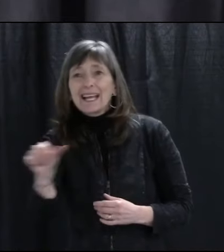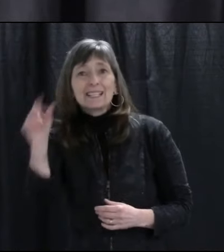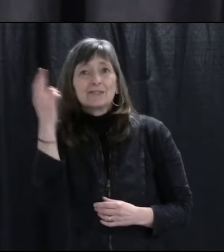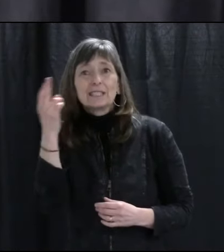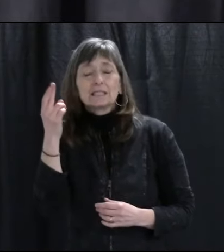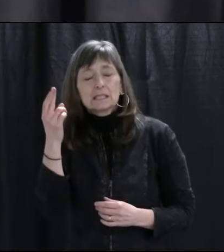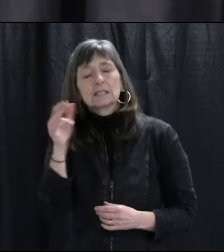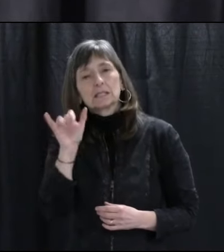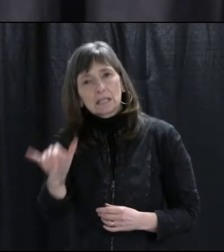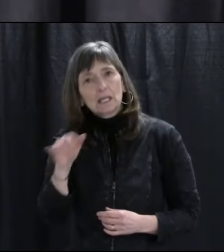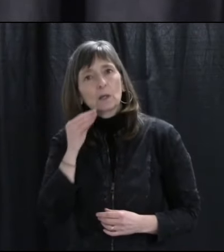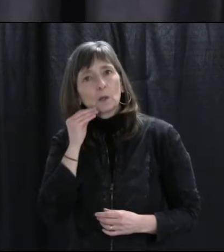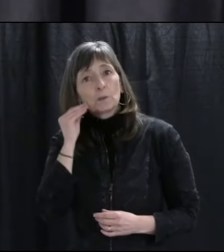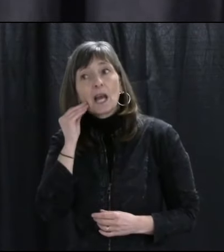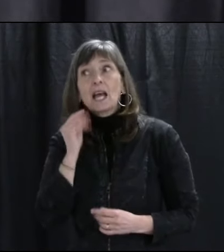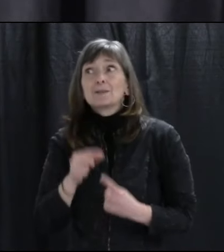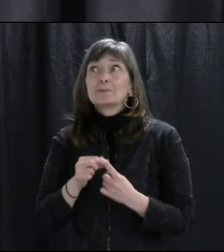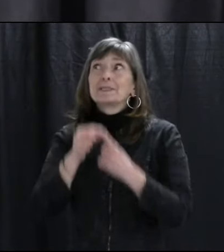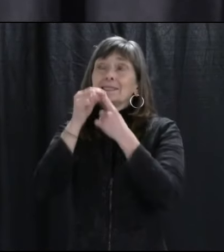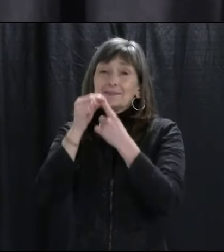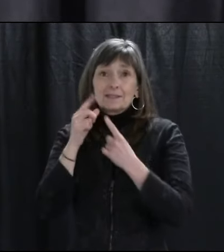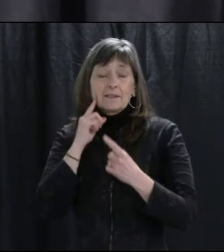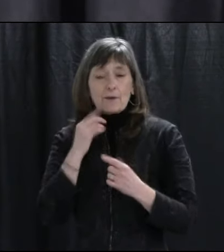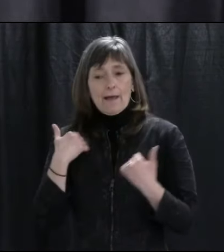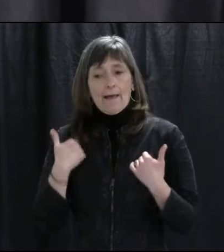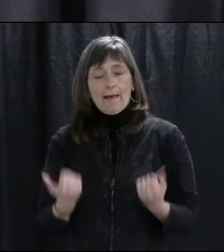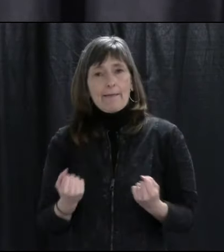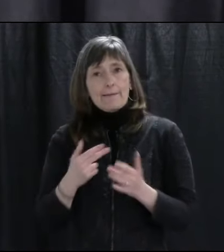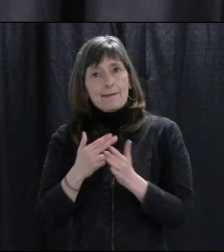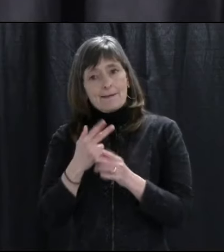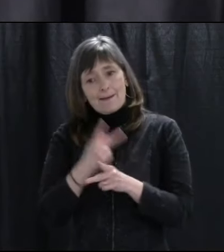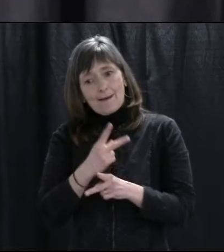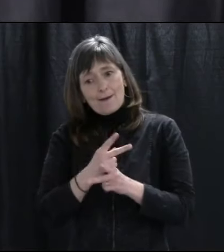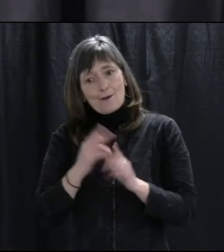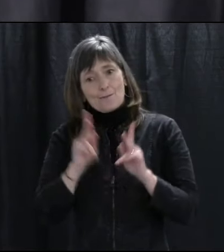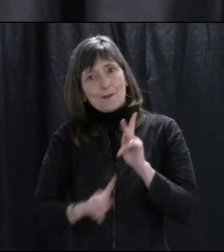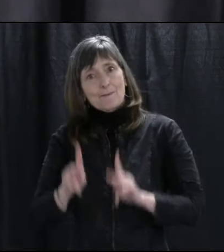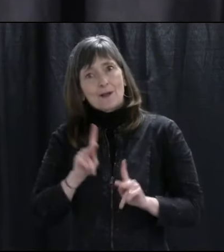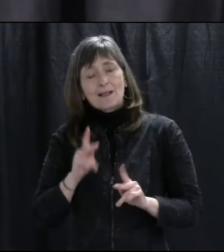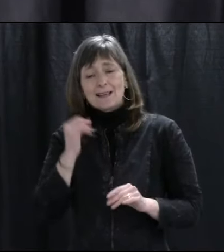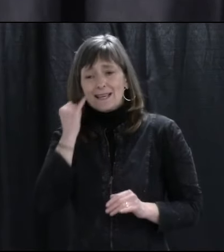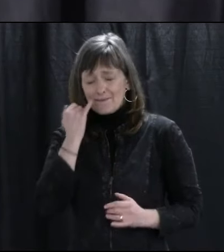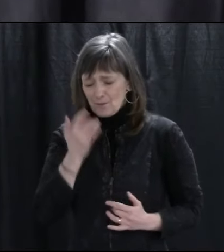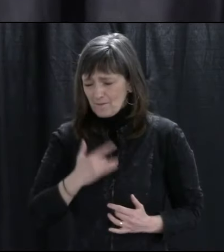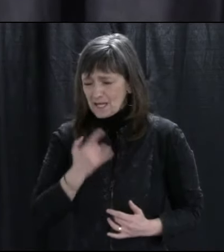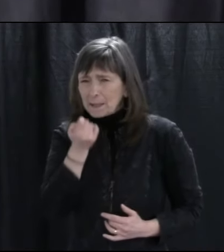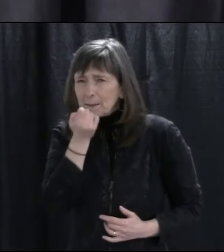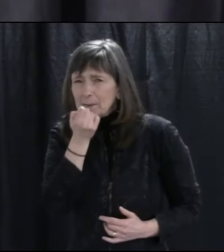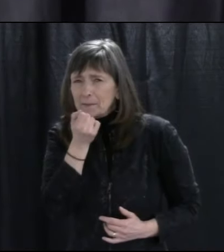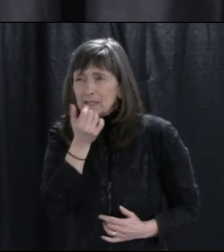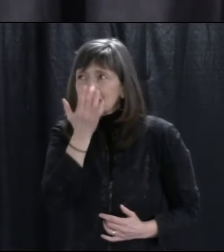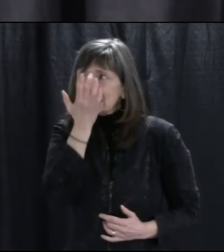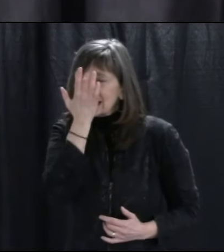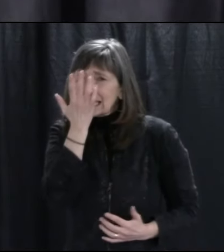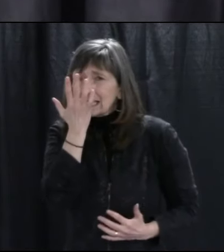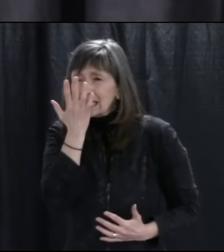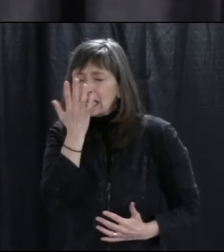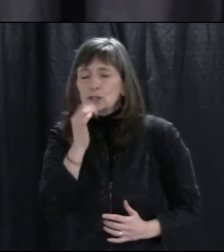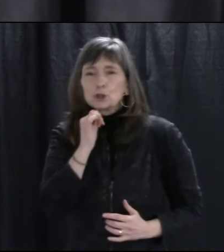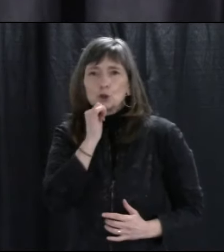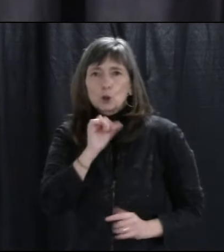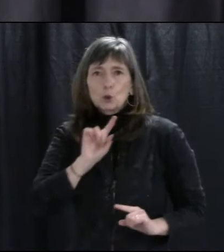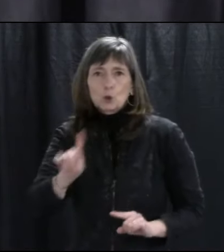healthcare professionals or workers in the healthcare system. If you have symptoms of any kind like this, don't go